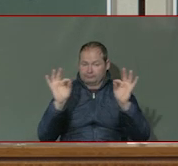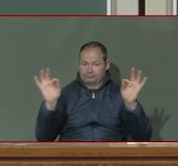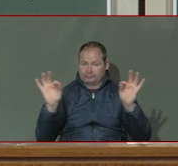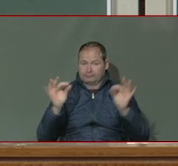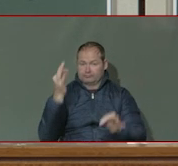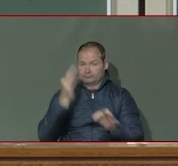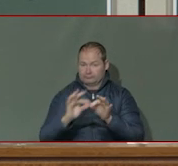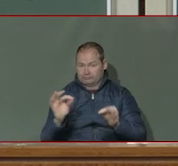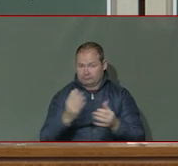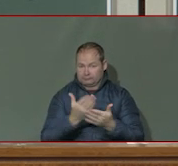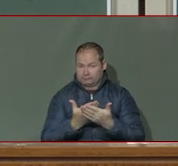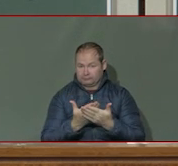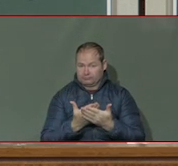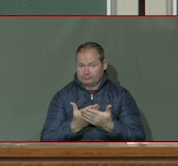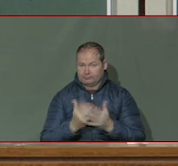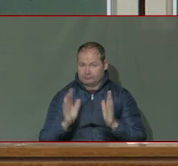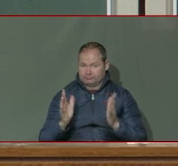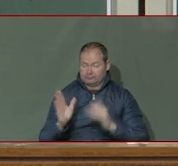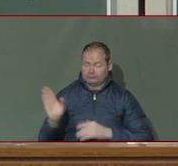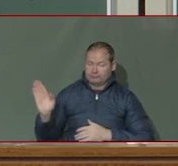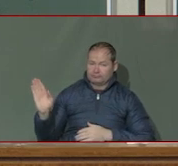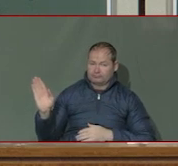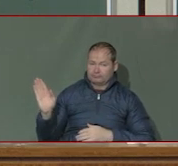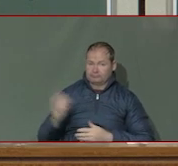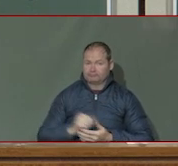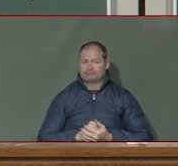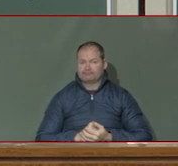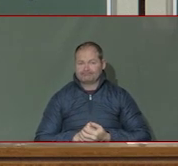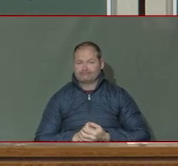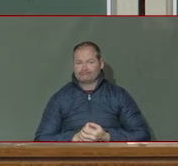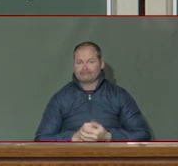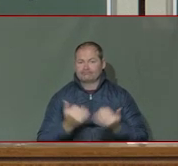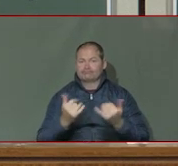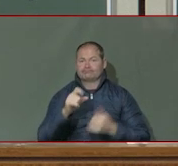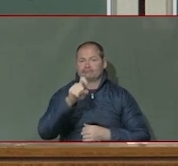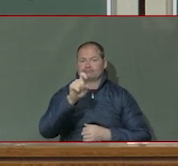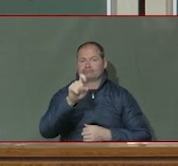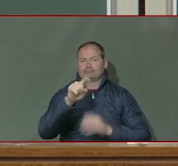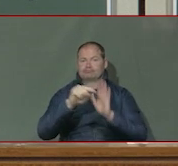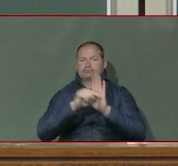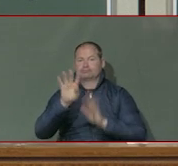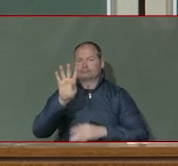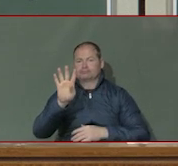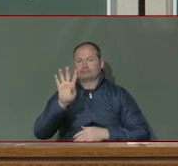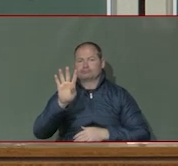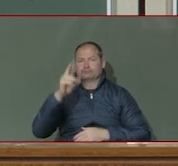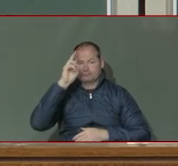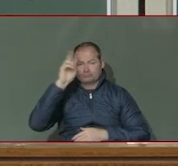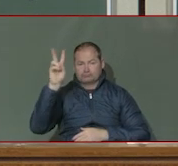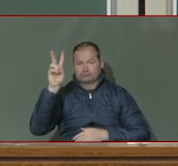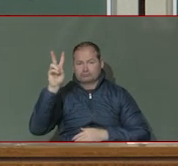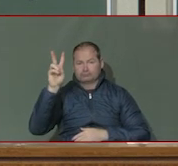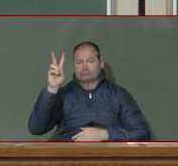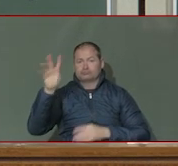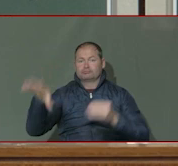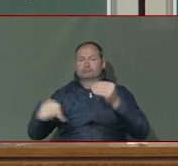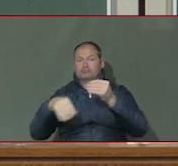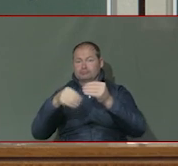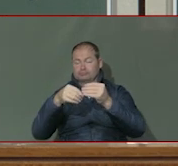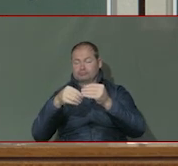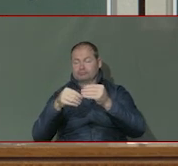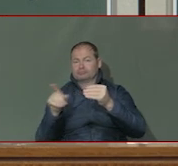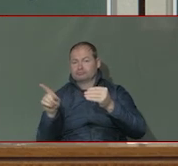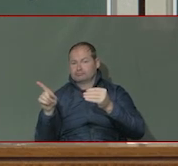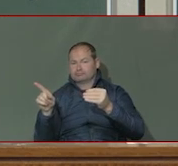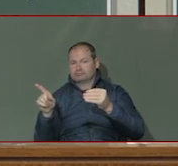x squared minus 8x plus 16, so it is x minus 4 to be squared, plus this here